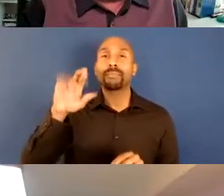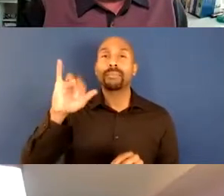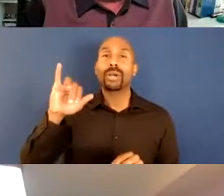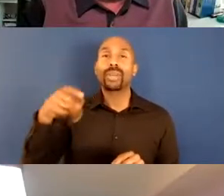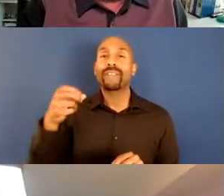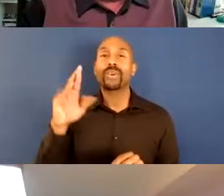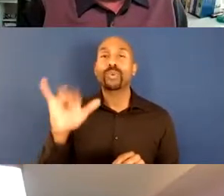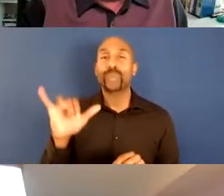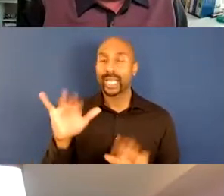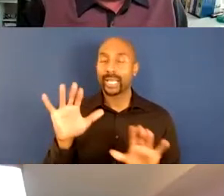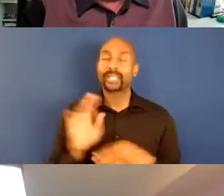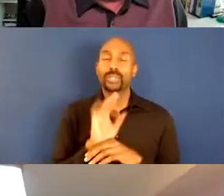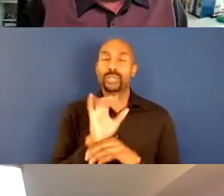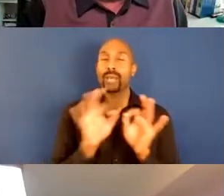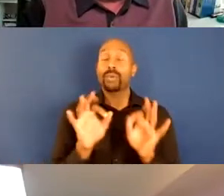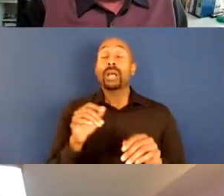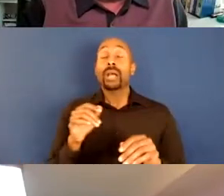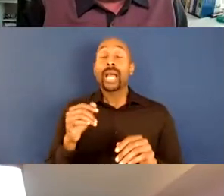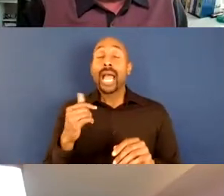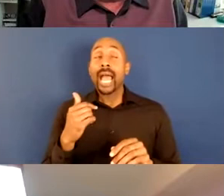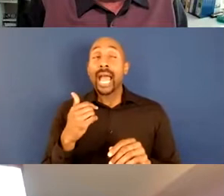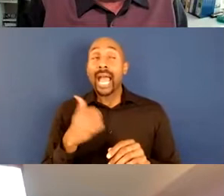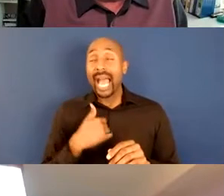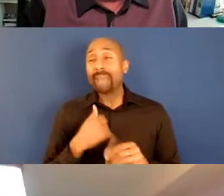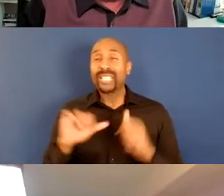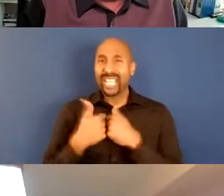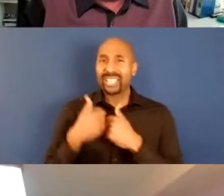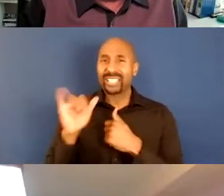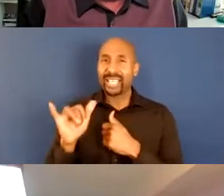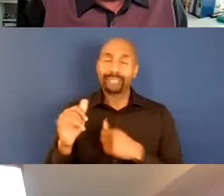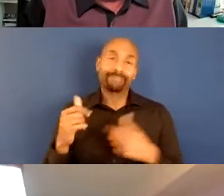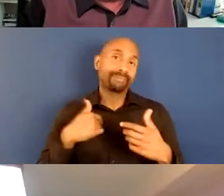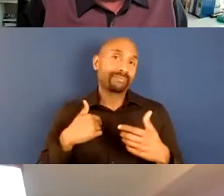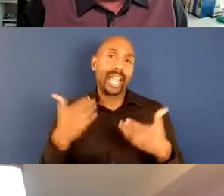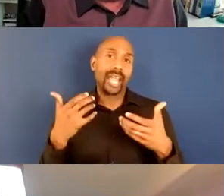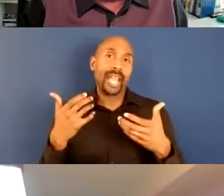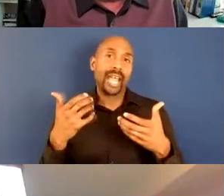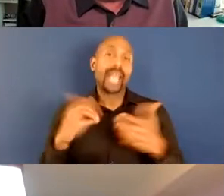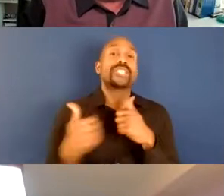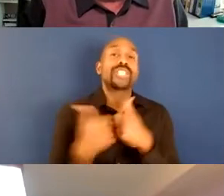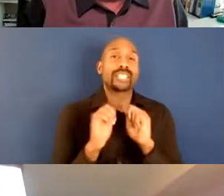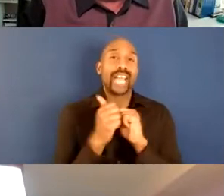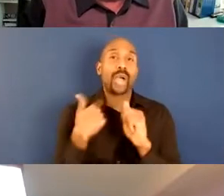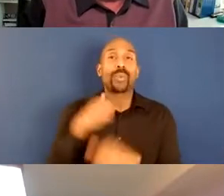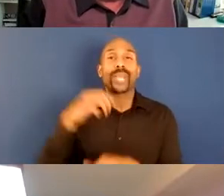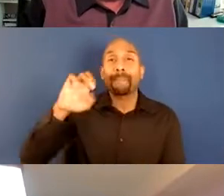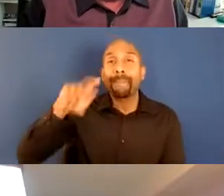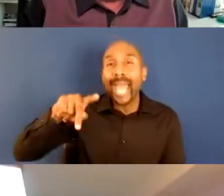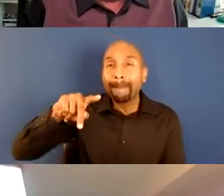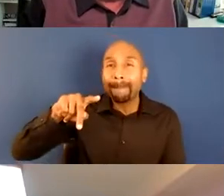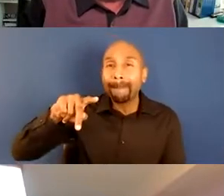I'm saying that I won't agree to where we put people in that mapping if that's the only one. I think that we have to